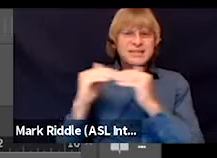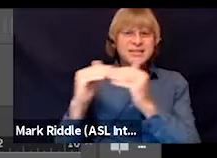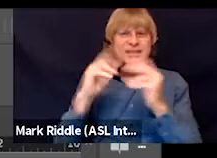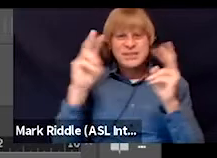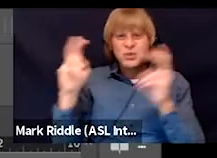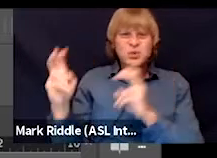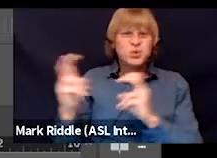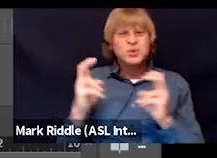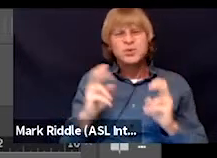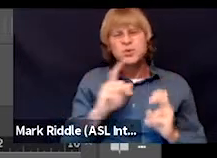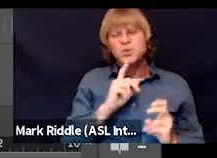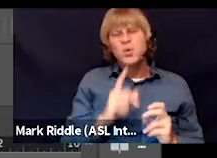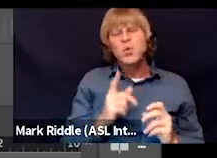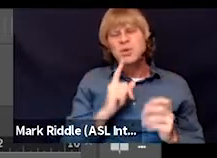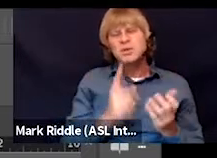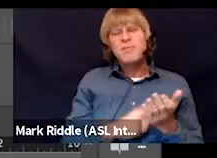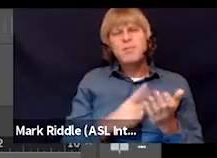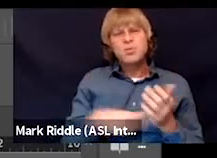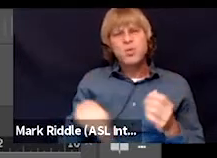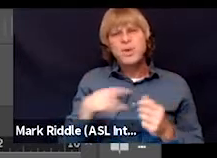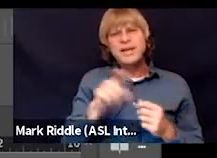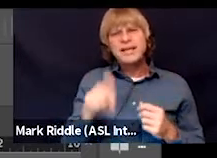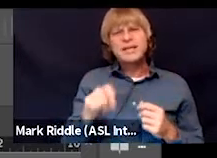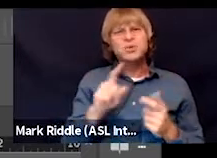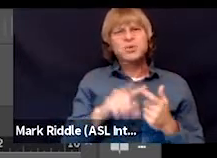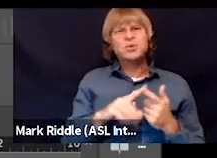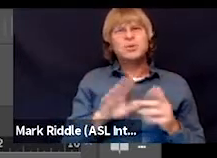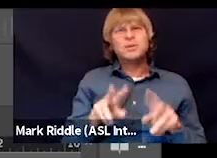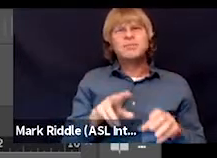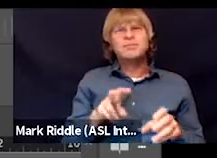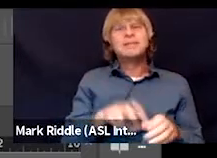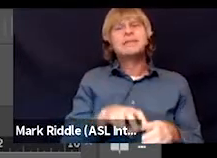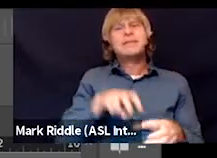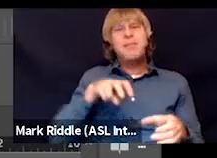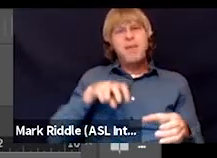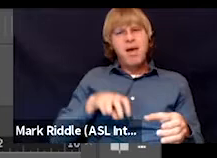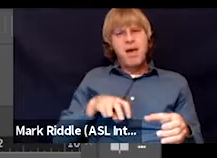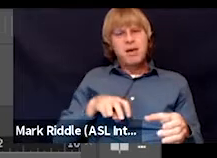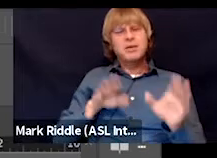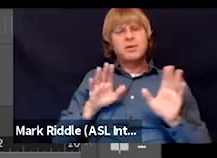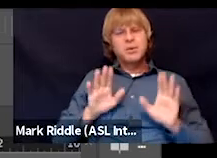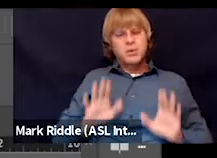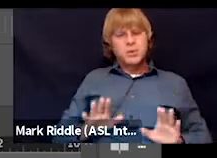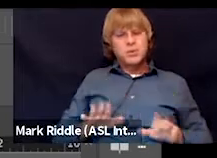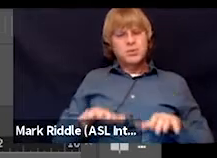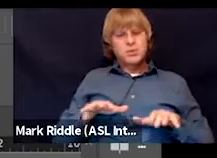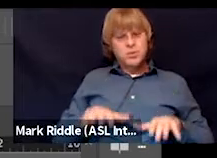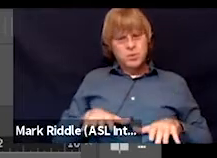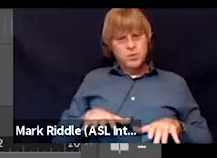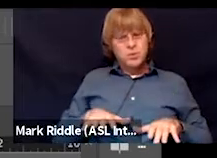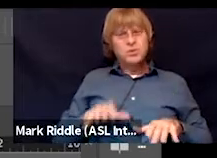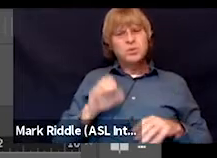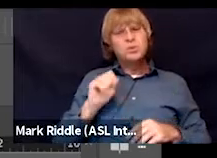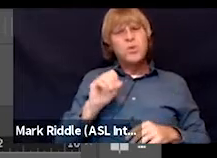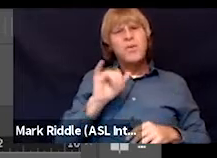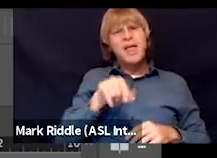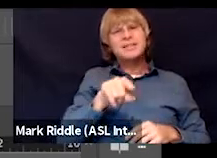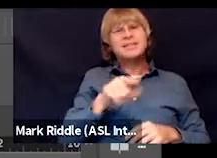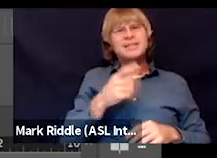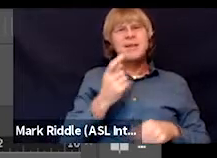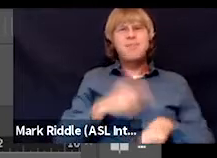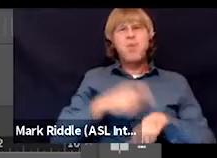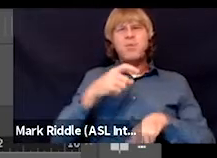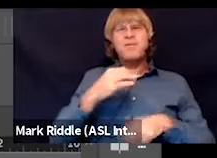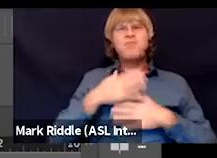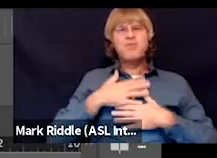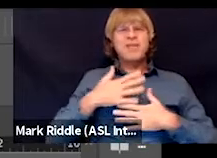But sometimes we need to sort of step back and give ourselves a little moment of breathing room. So this is a little moment of